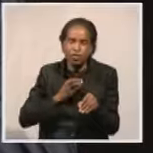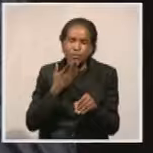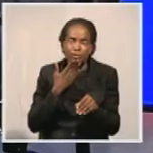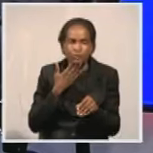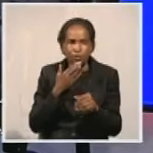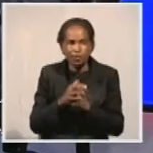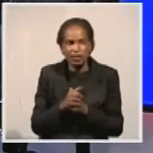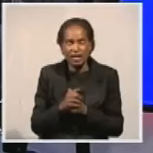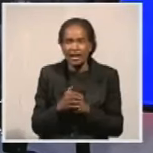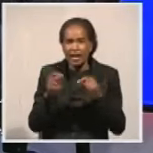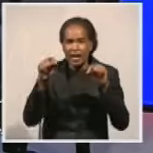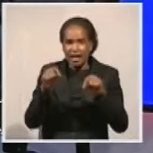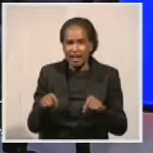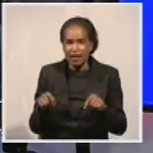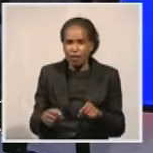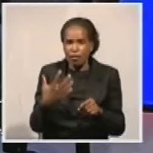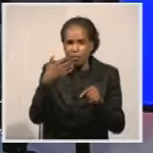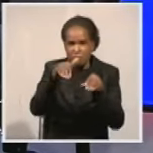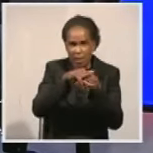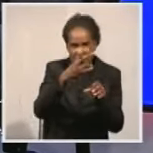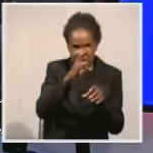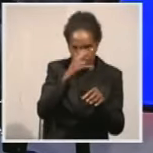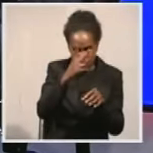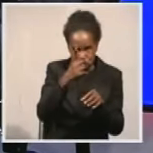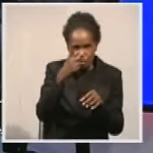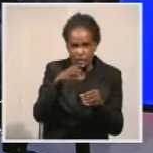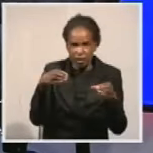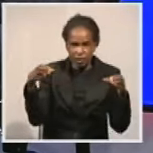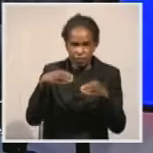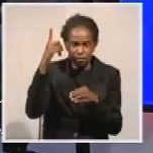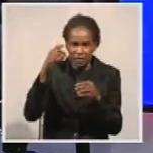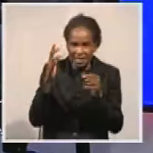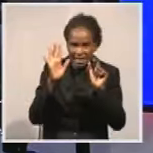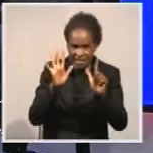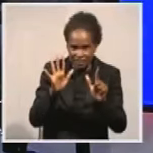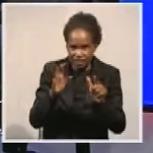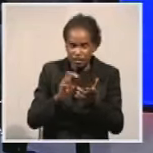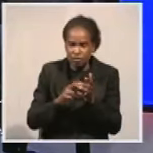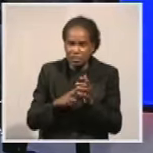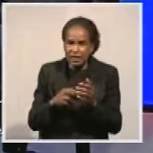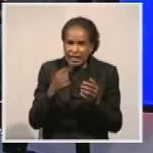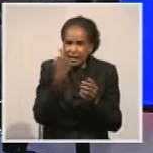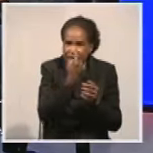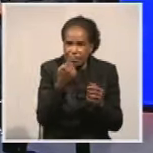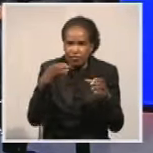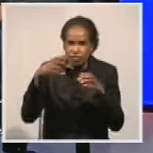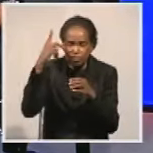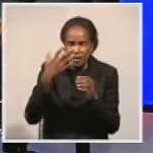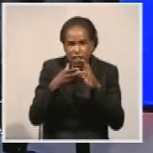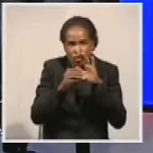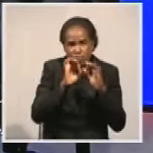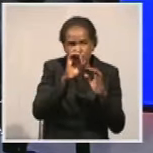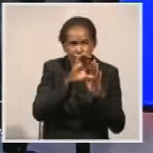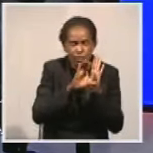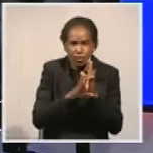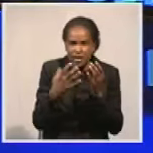these different versions of everybody has their own. How does the negotiation continue from there? Where does the compromise start? Before we went